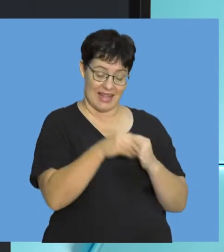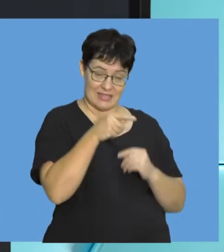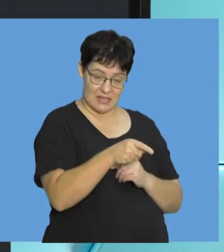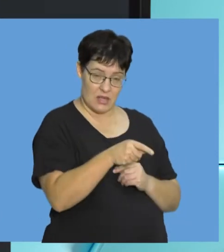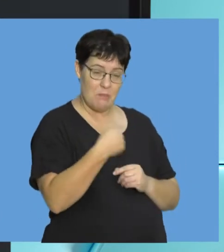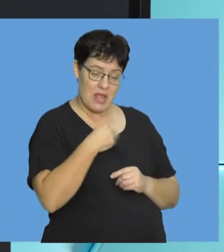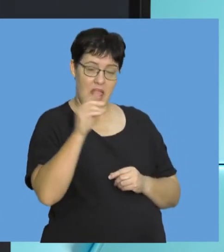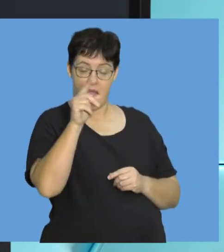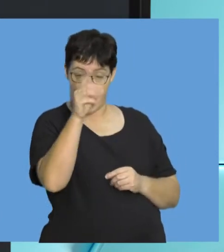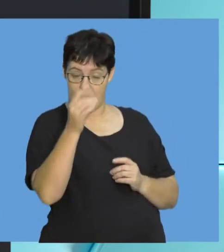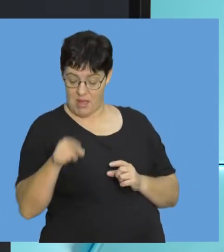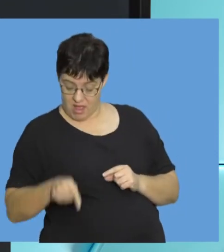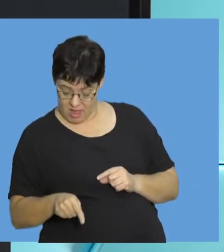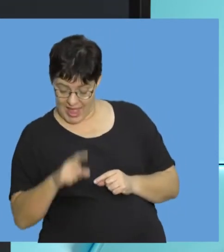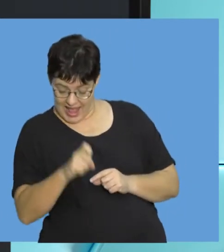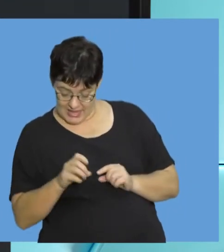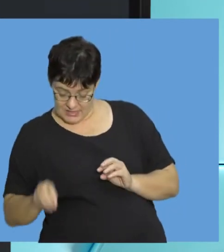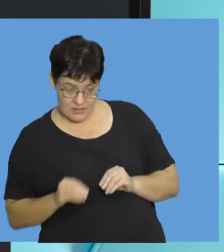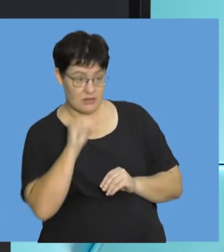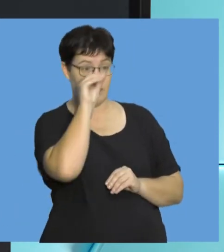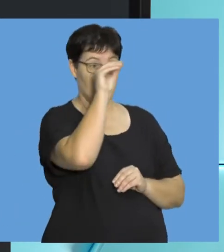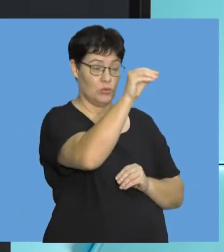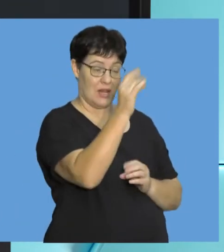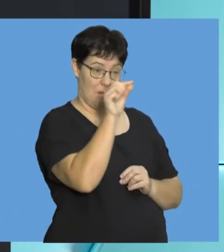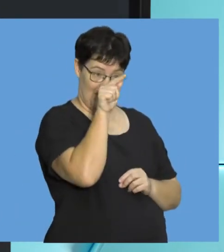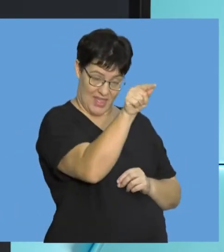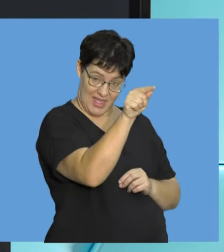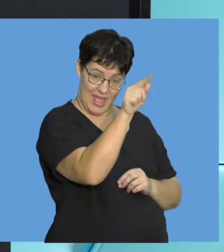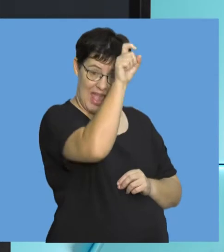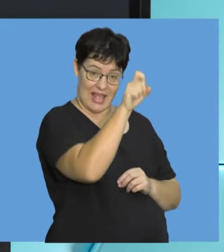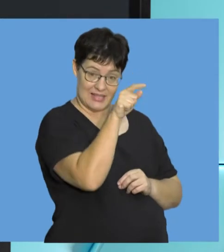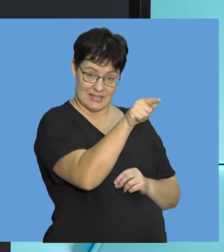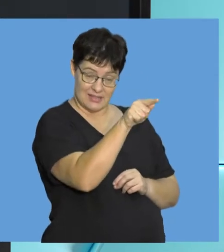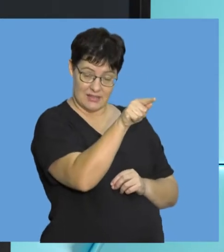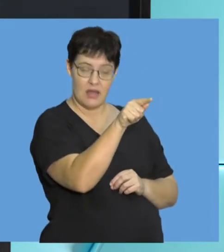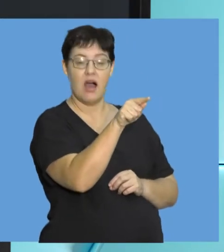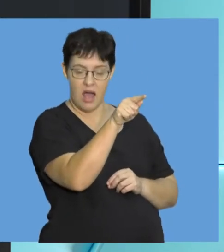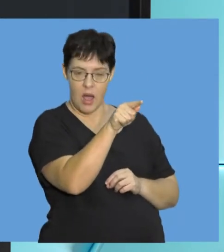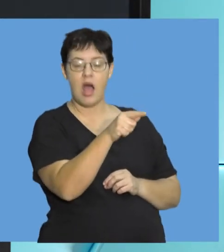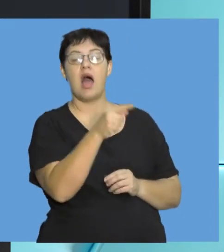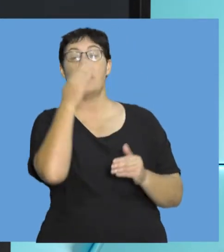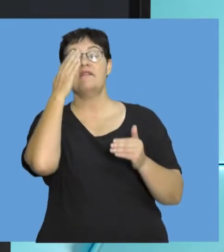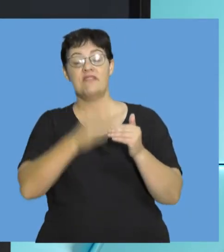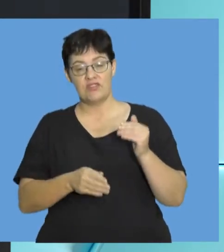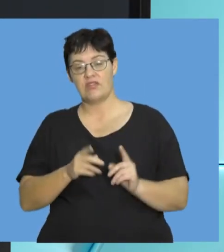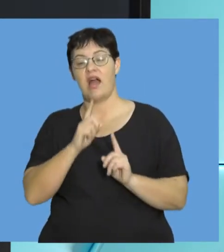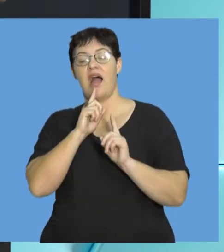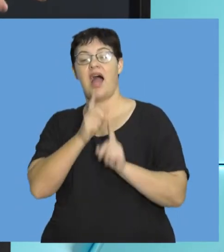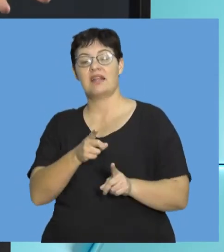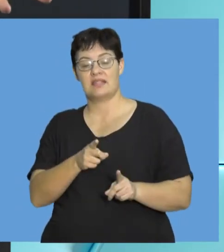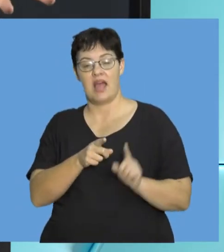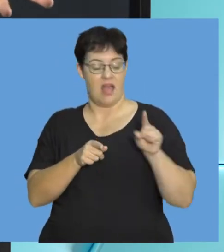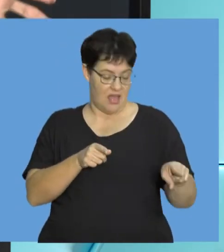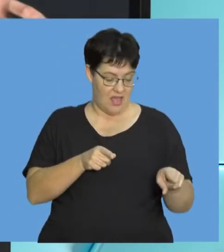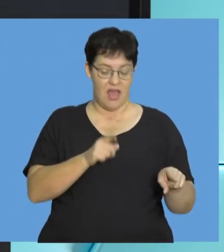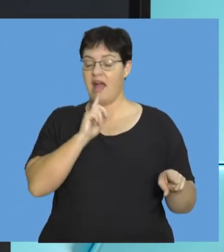I claim my value of x is into where x is, it must give me something on